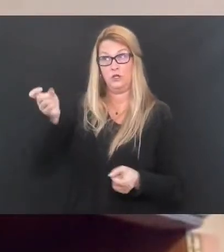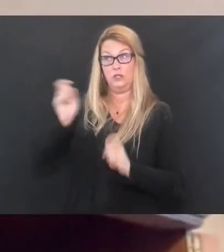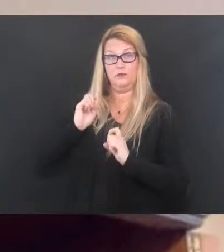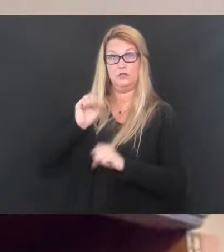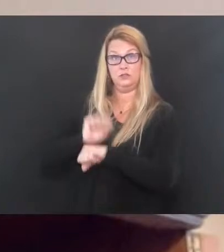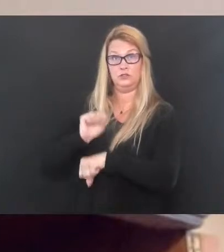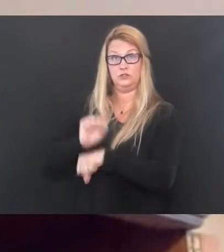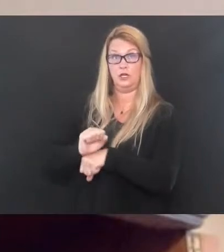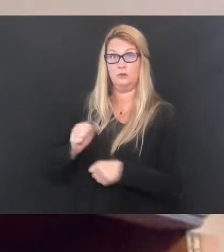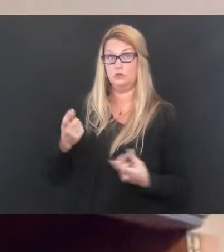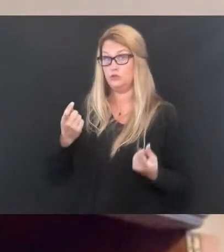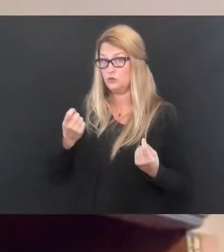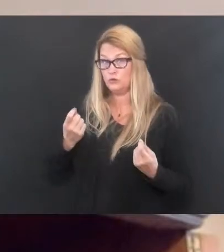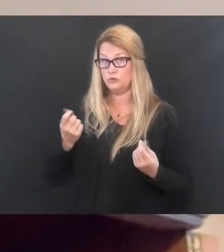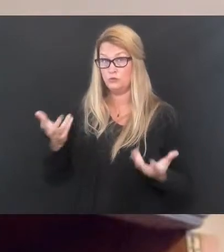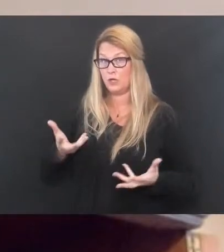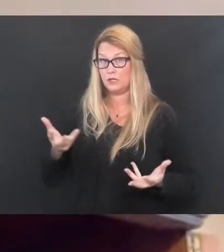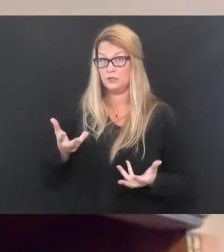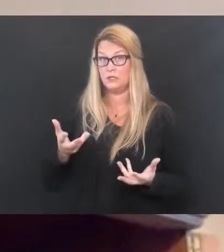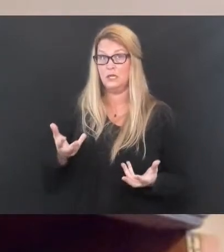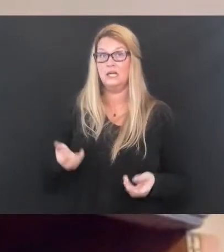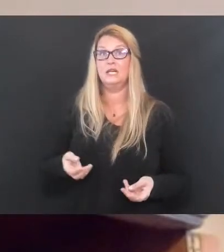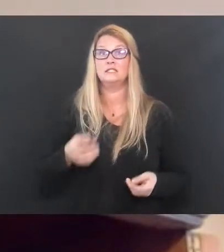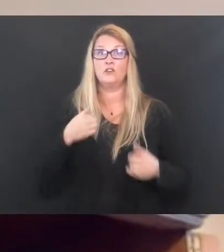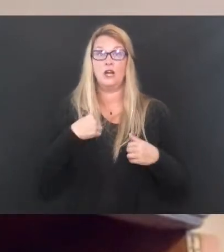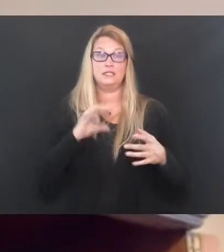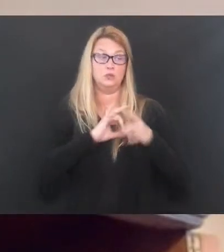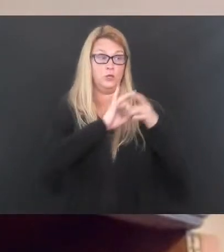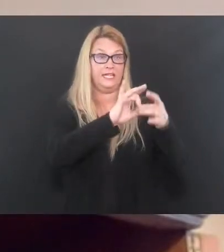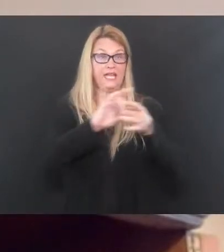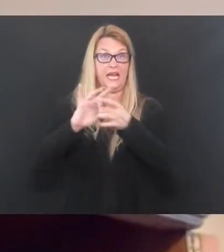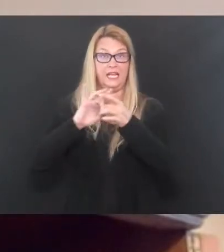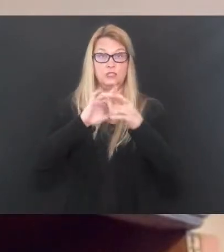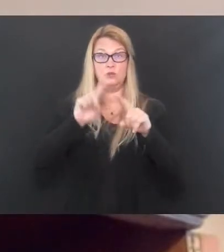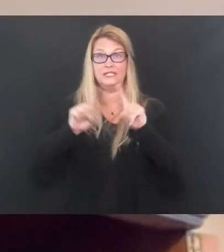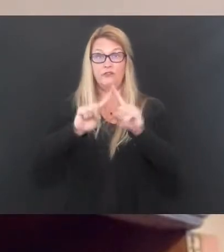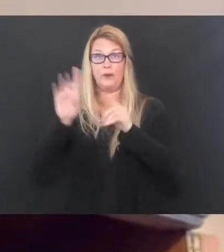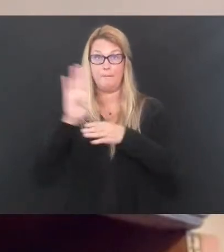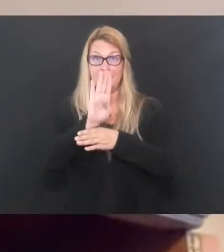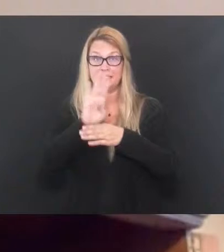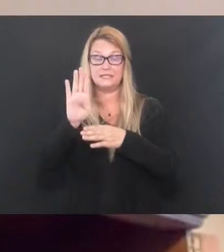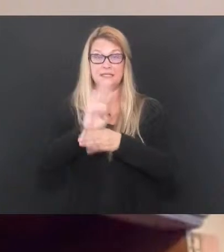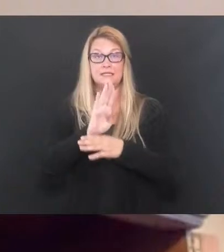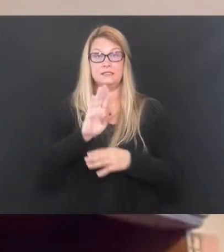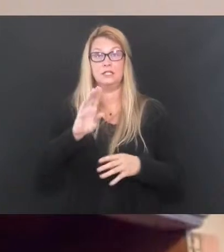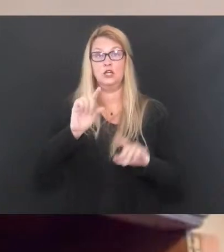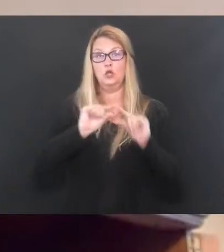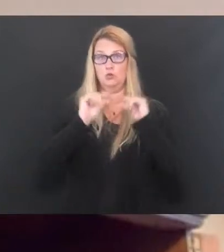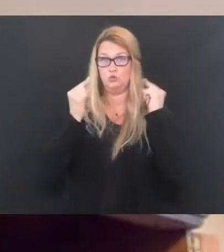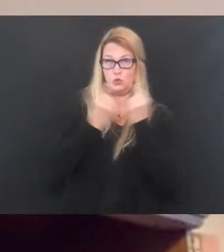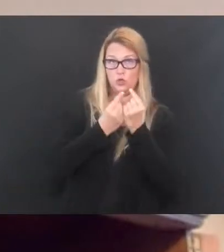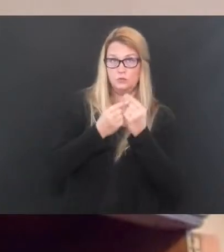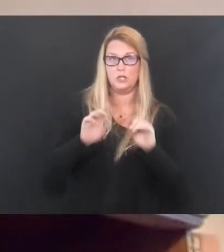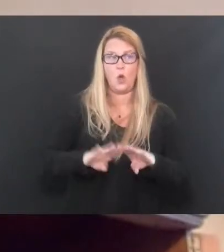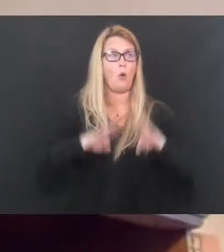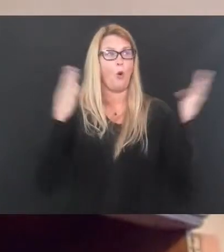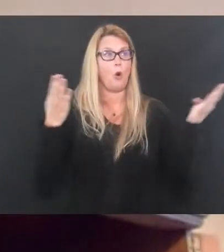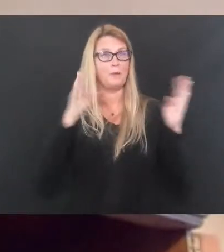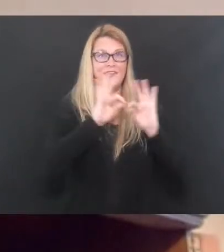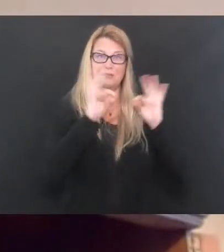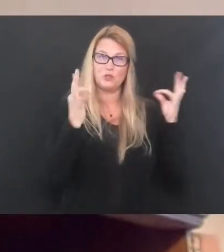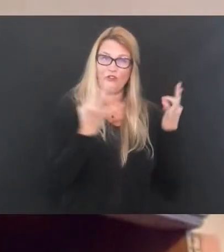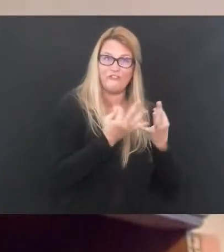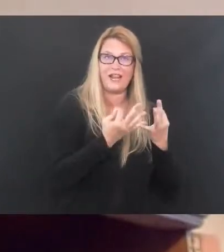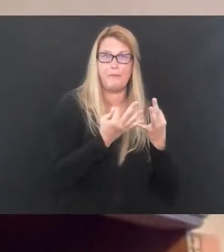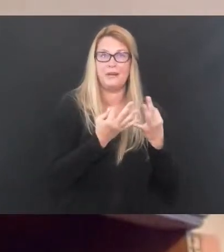to engage businesses and civic groups, to open it up to families of businesses. And to